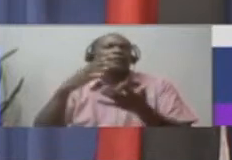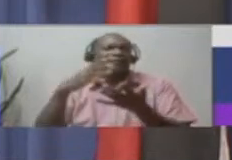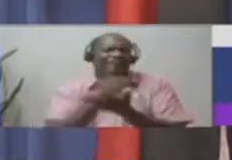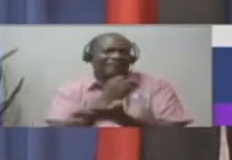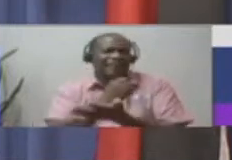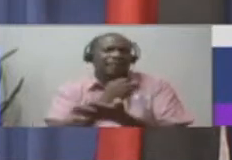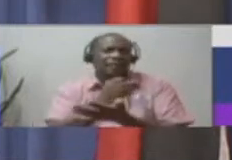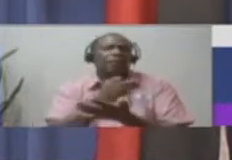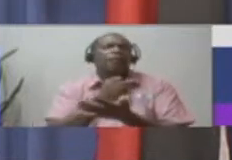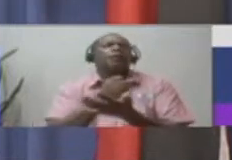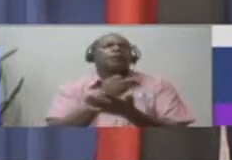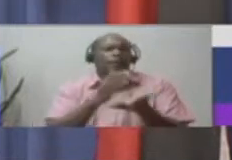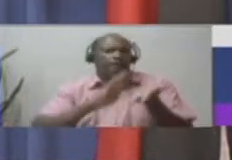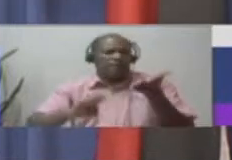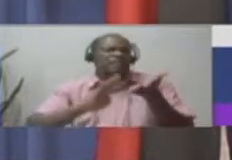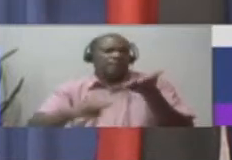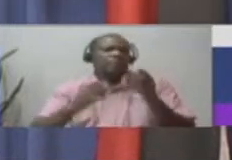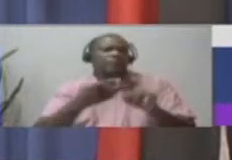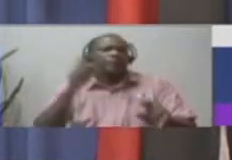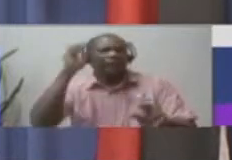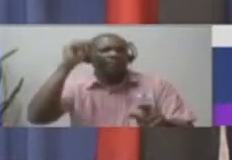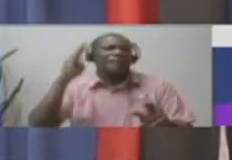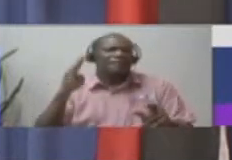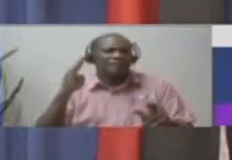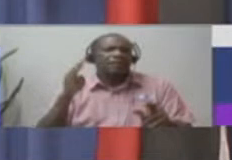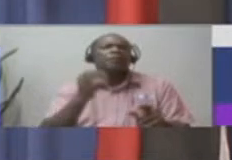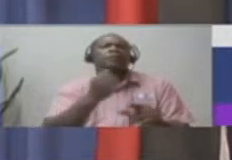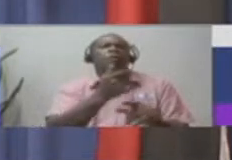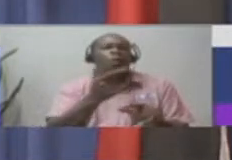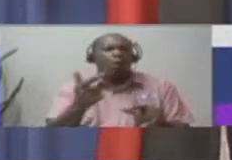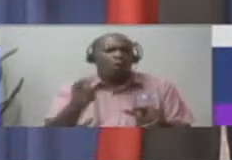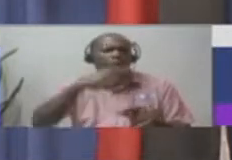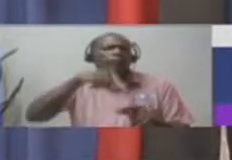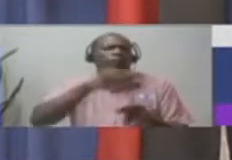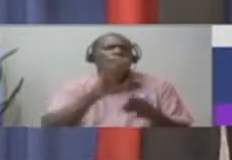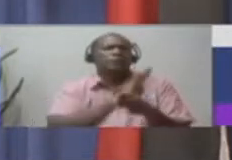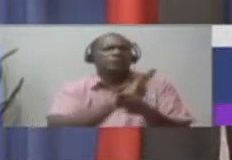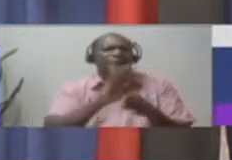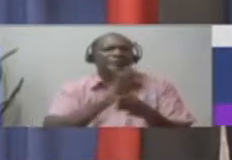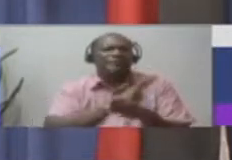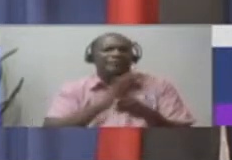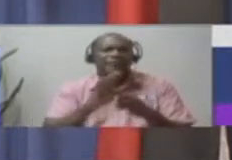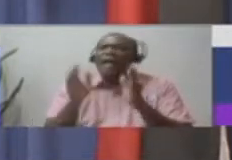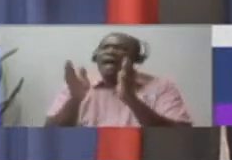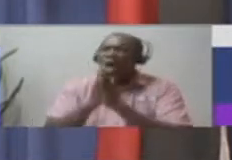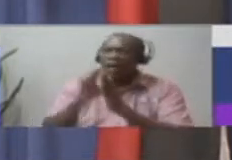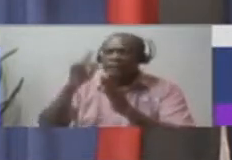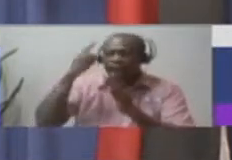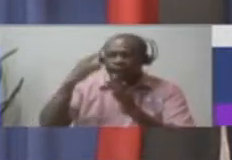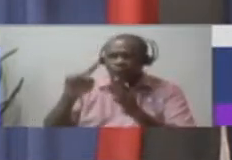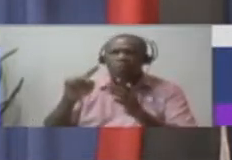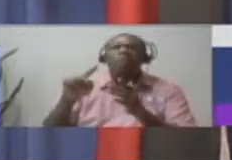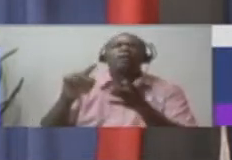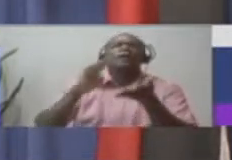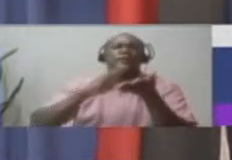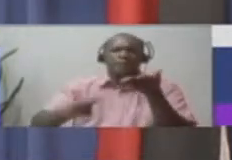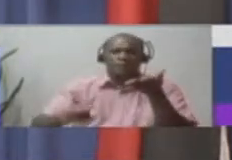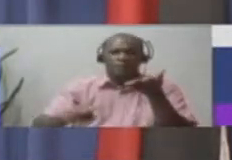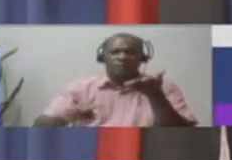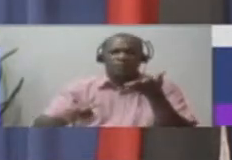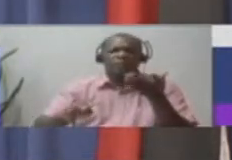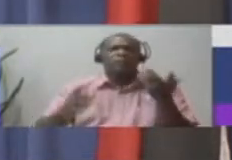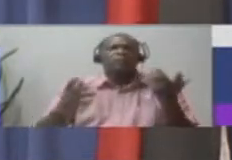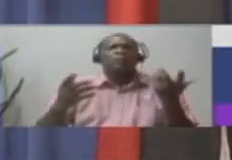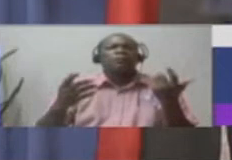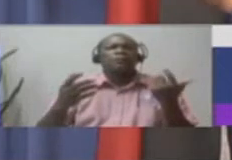construction. So all such businesses communicate for an exemption. Like I did say that last week, people like paints